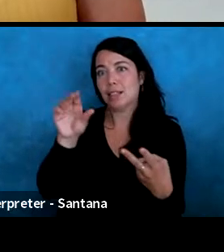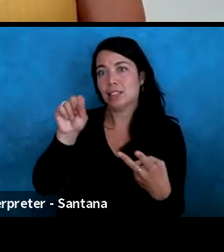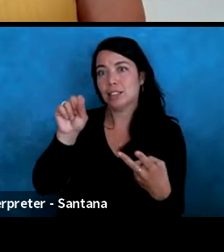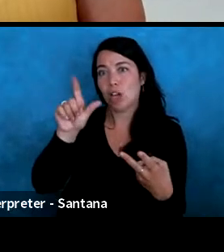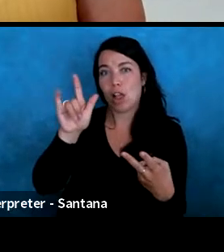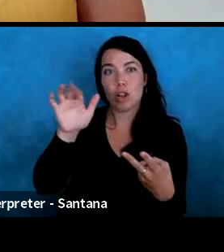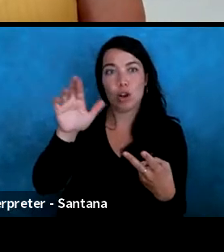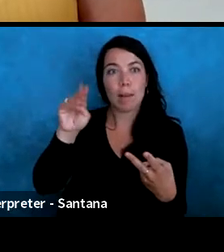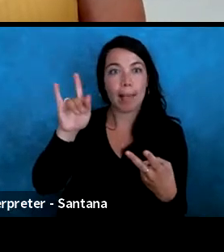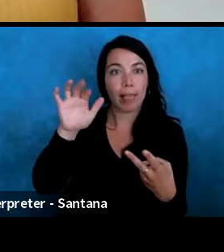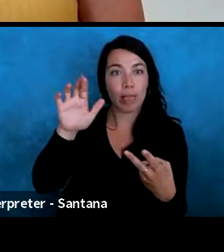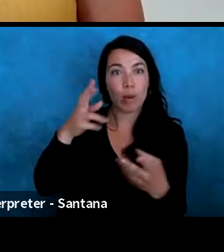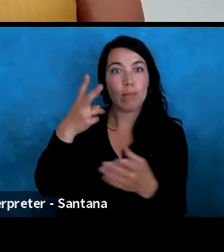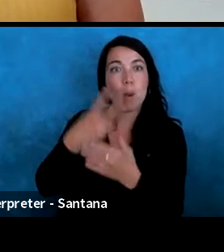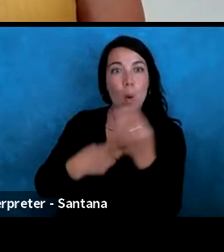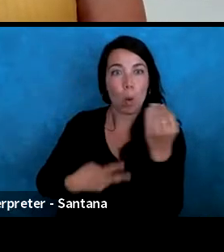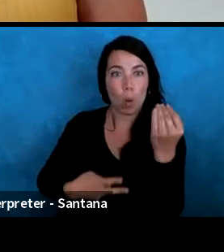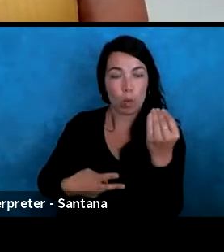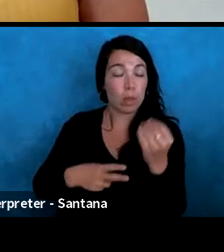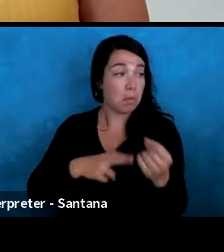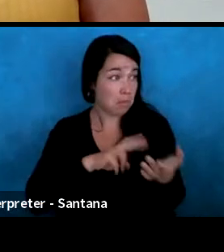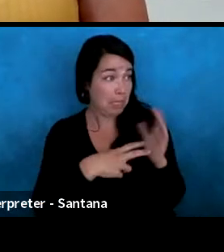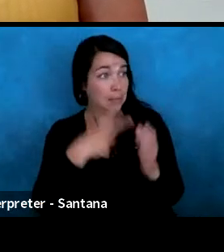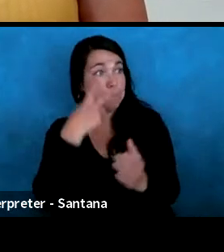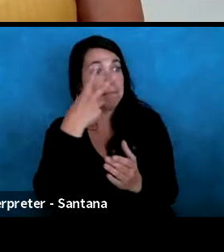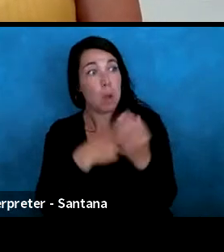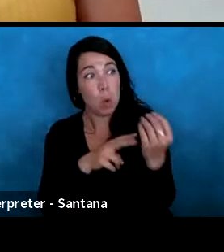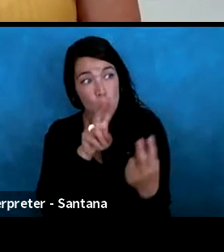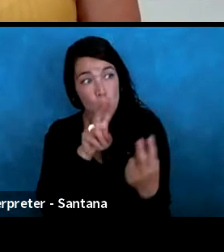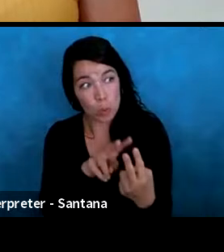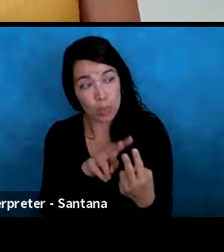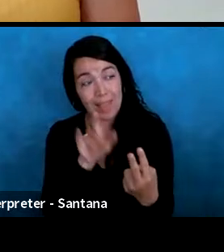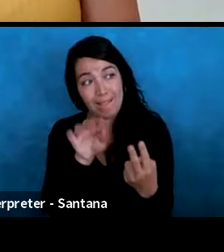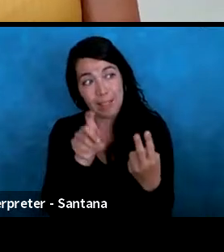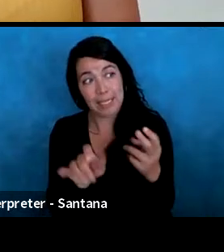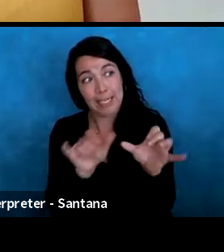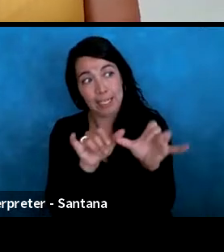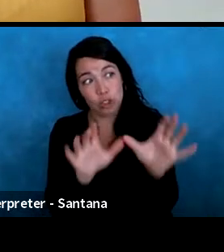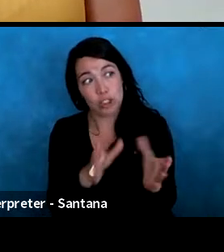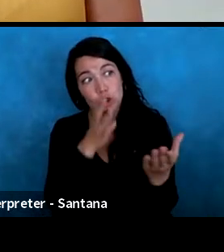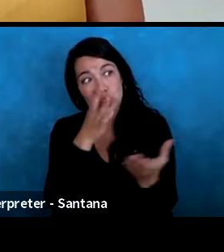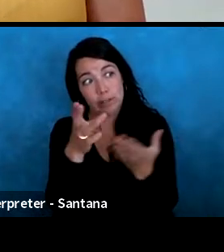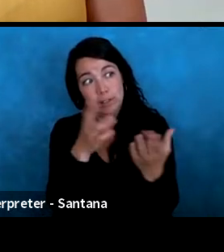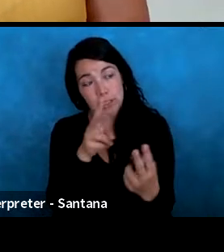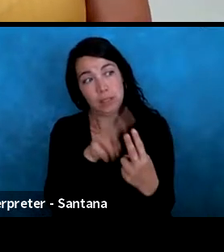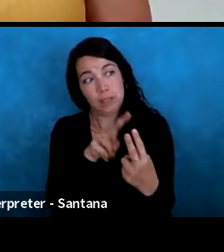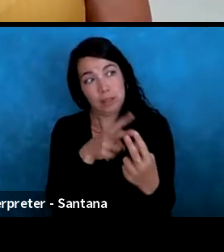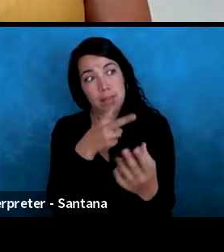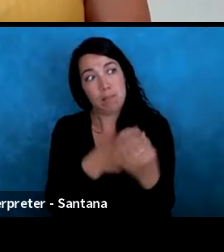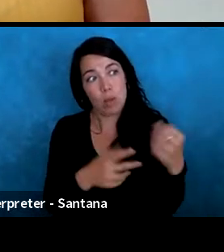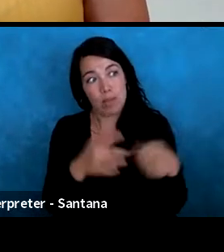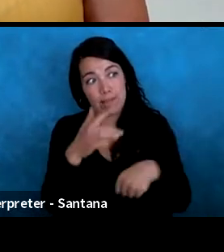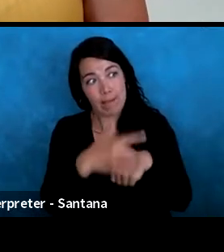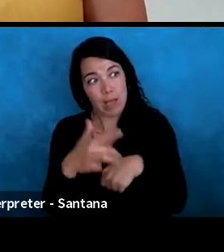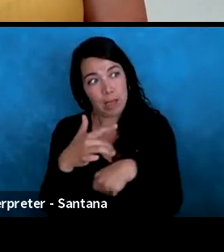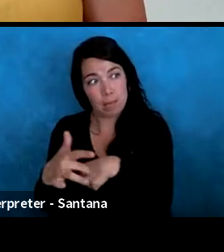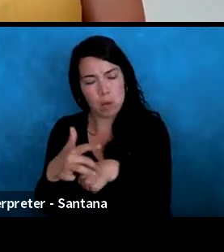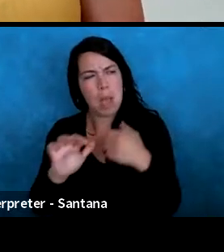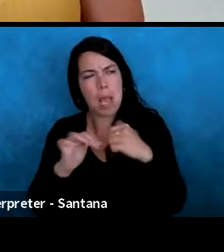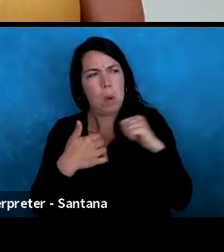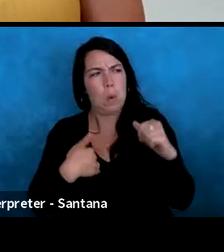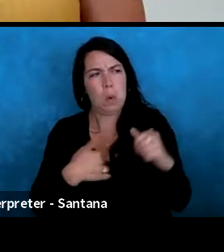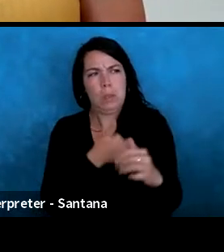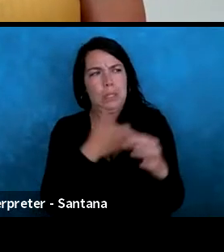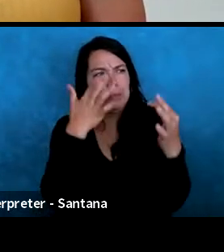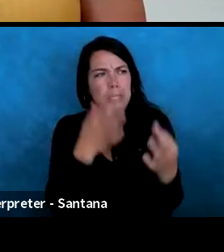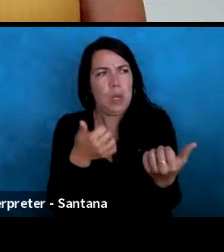will be available to the city should we require engineering services. And that decision between the two would be made how?